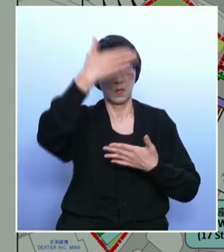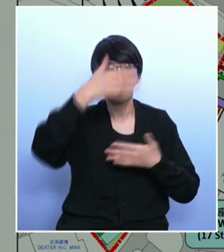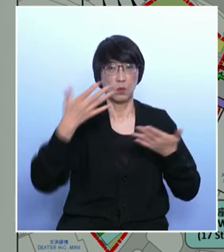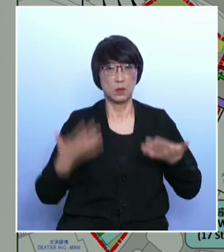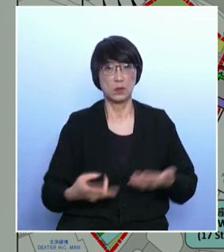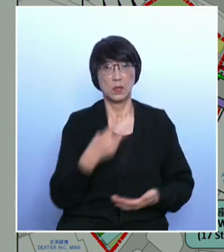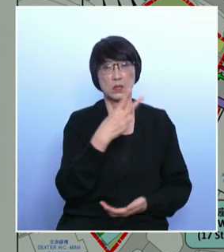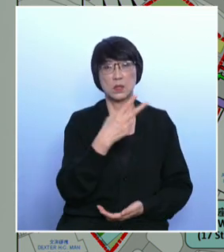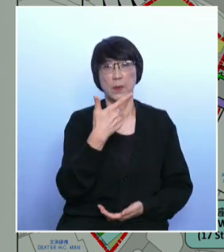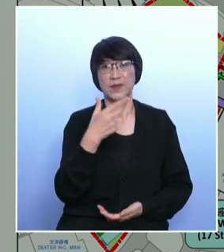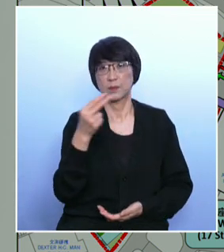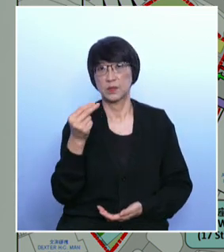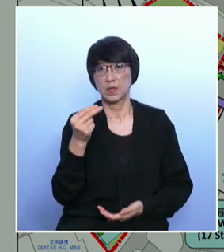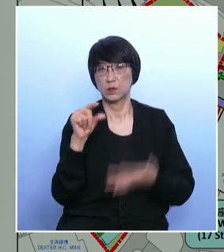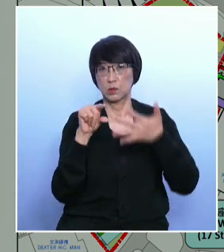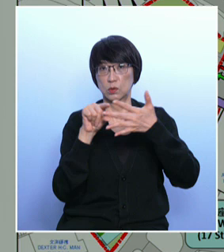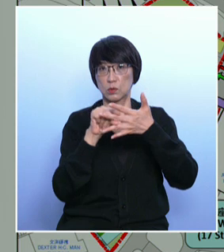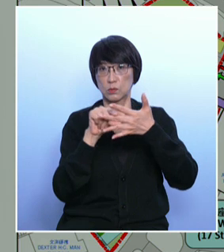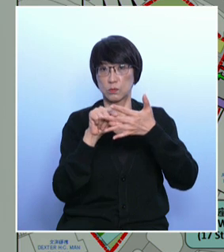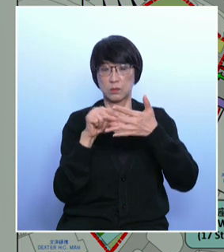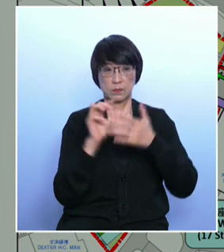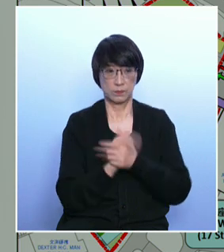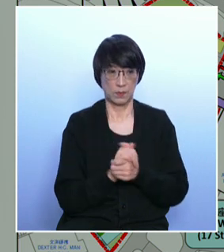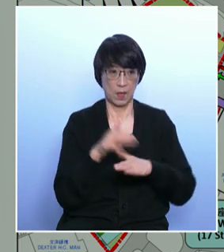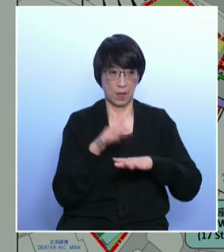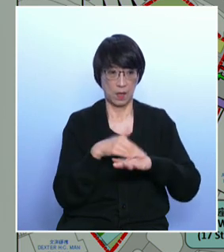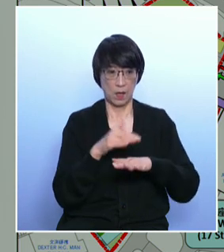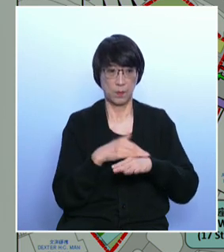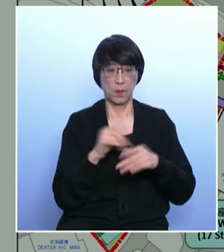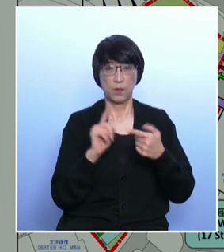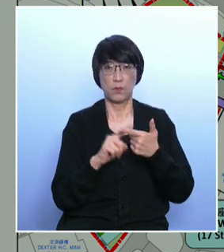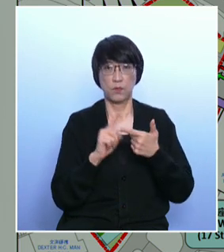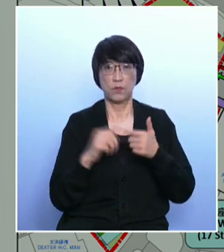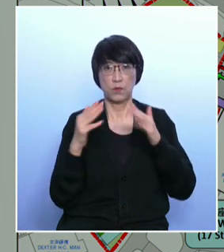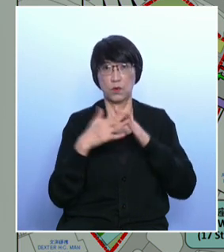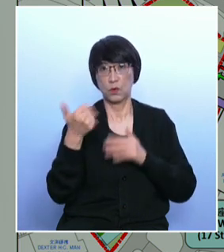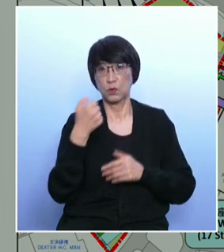For Madame SHO residence and Patrick Manson residence, they can provide a